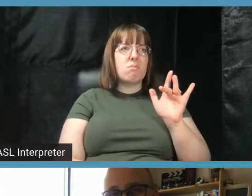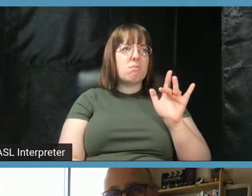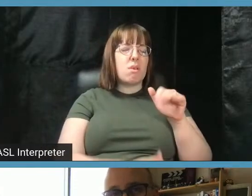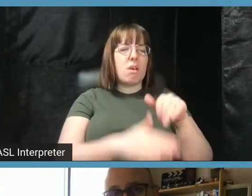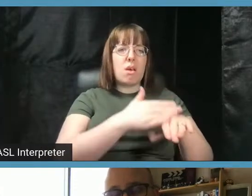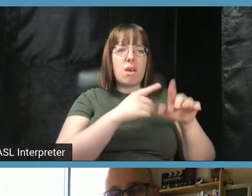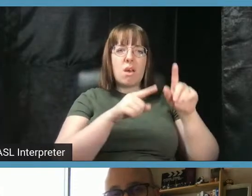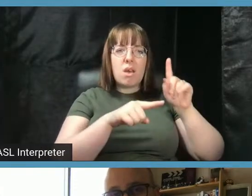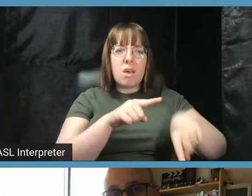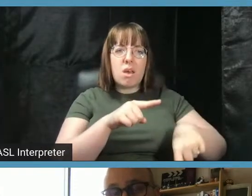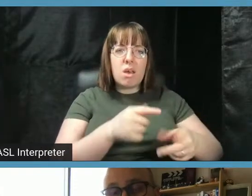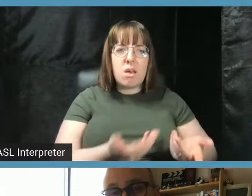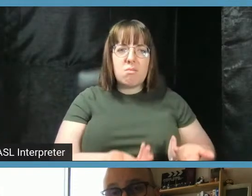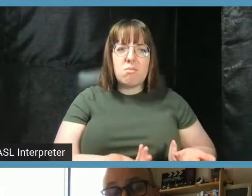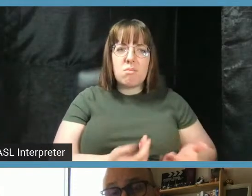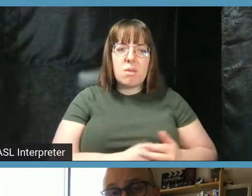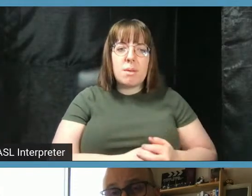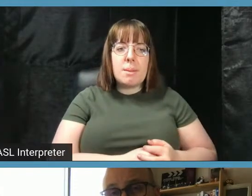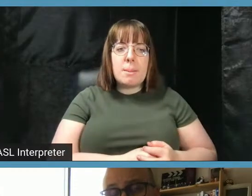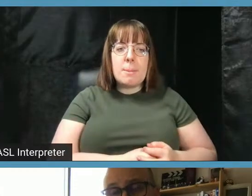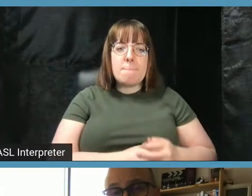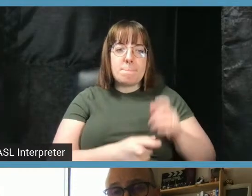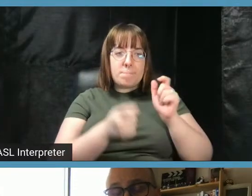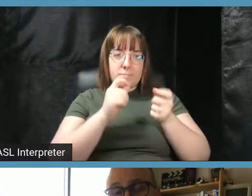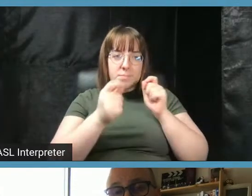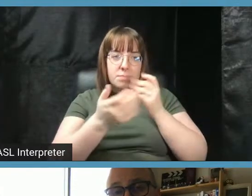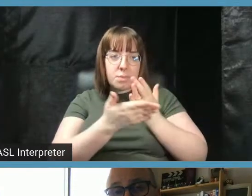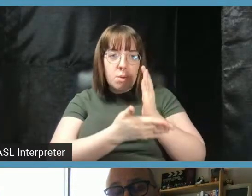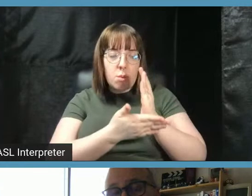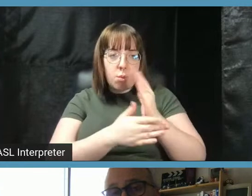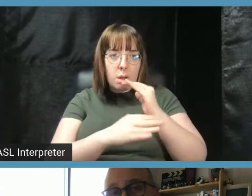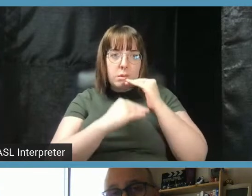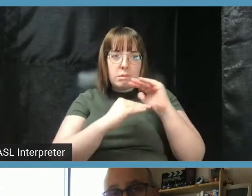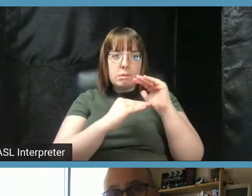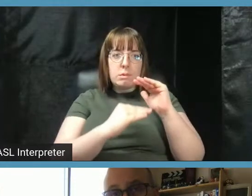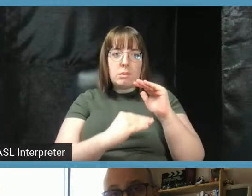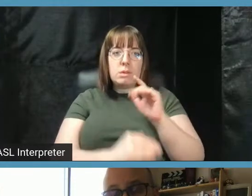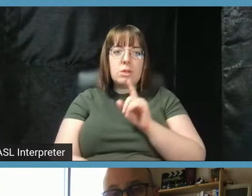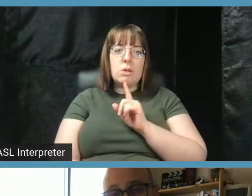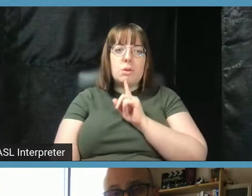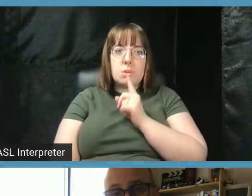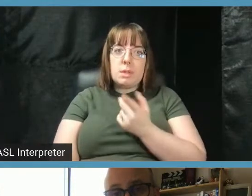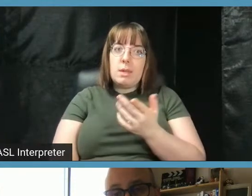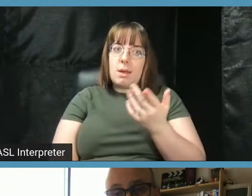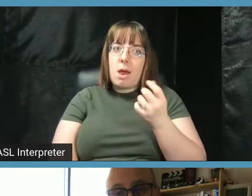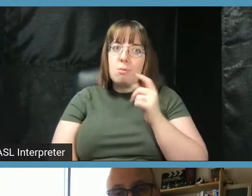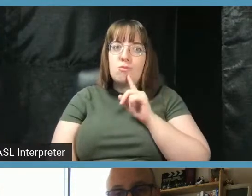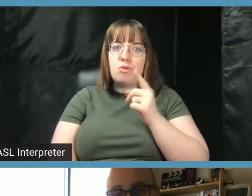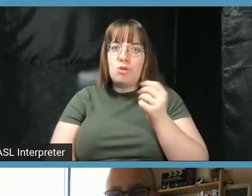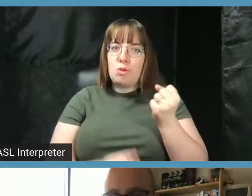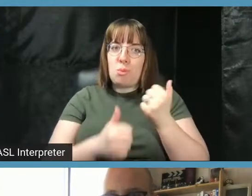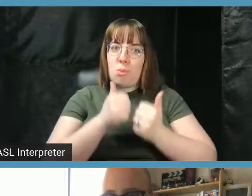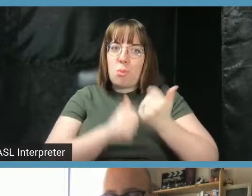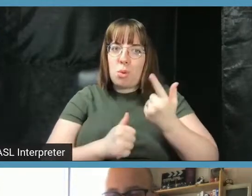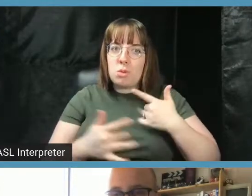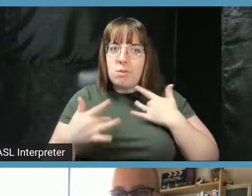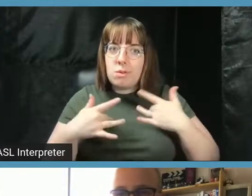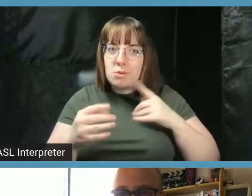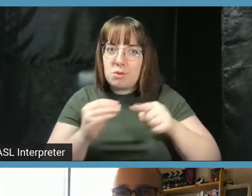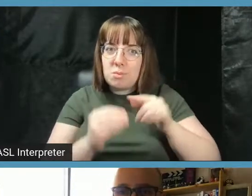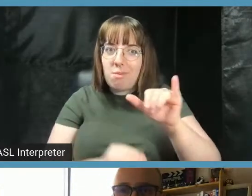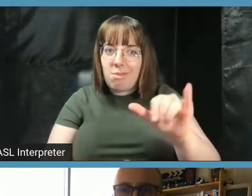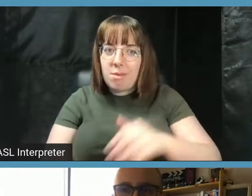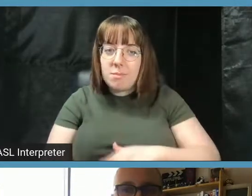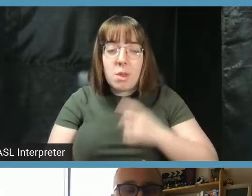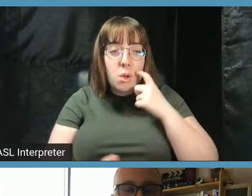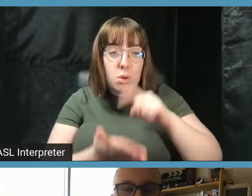just managing some of those rights restrictions, which are probably a pretty practical concern for most museums. I noticed there's a couple